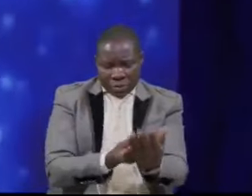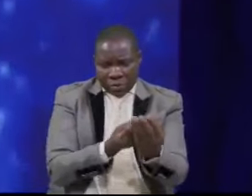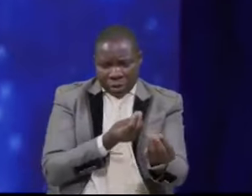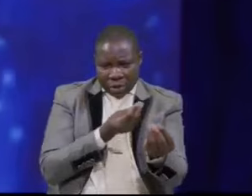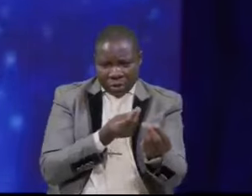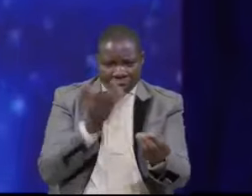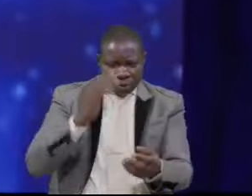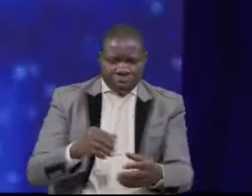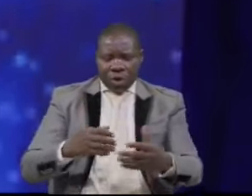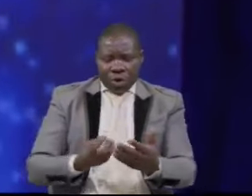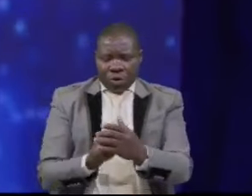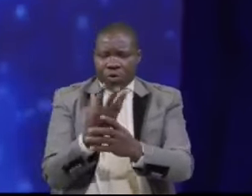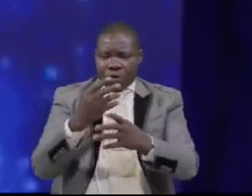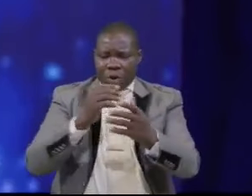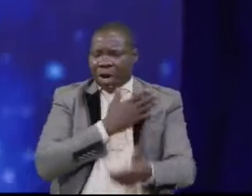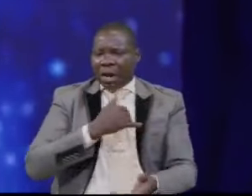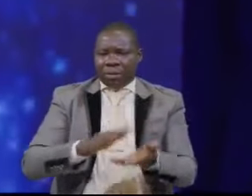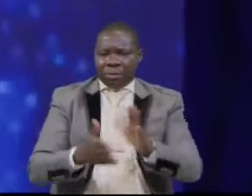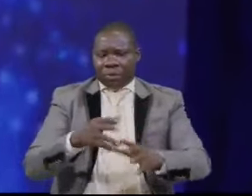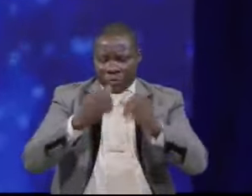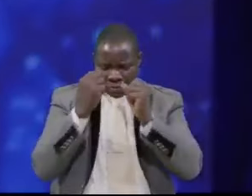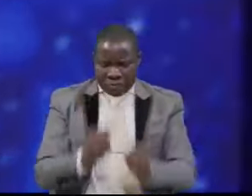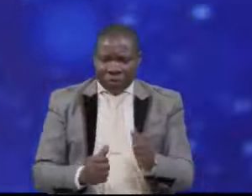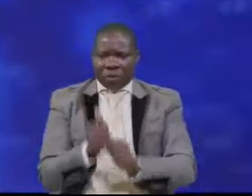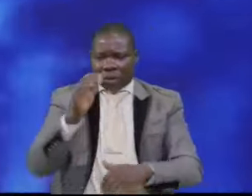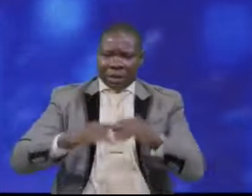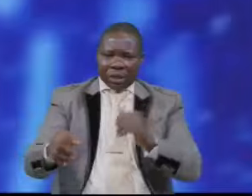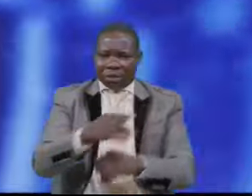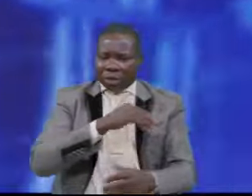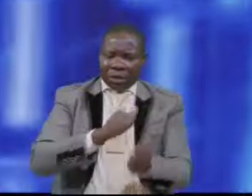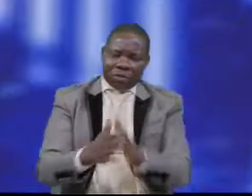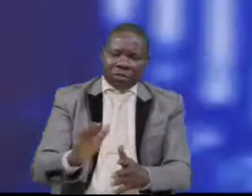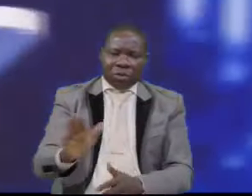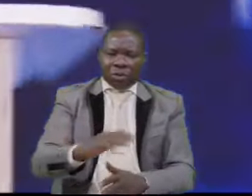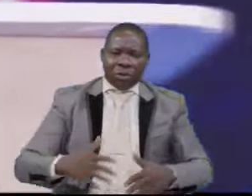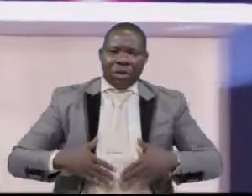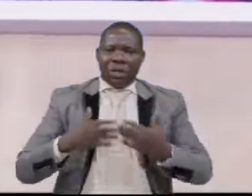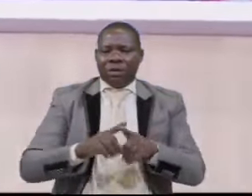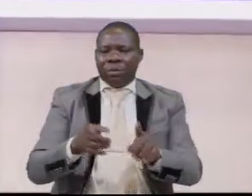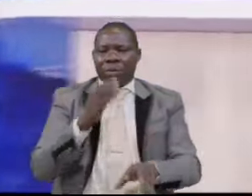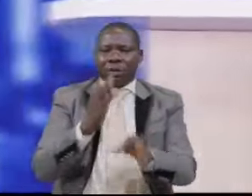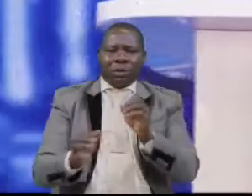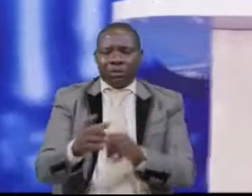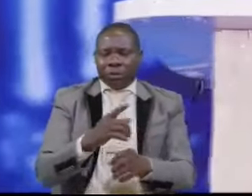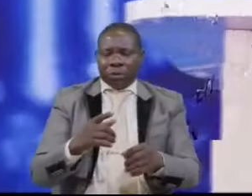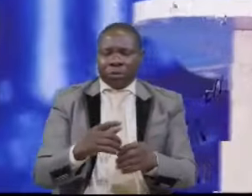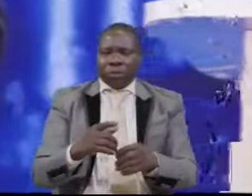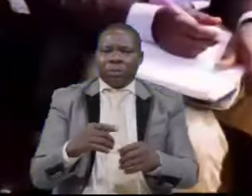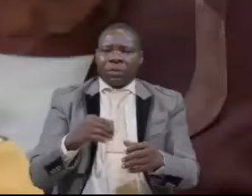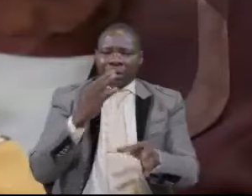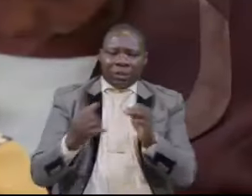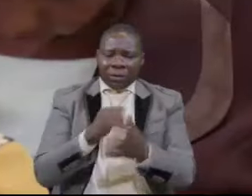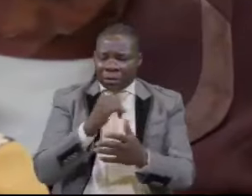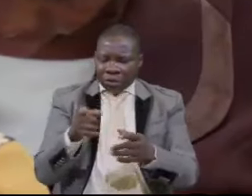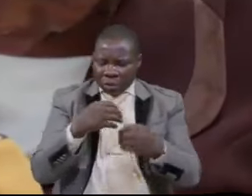you are and might destroy your life. But if there is a new nature, and if there is a loving